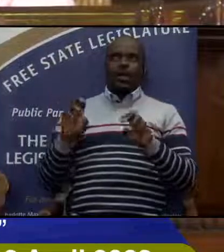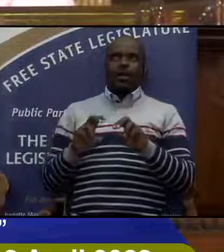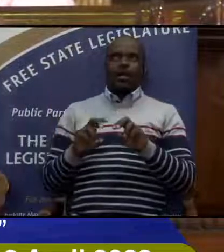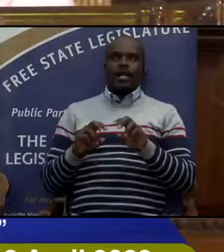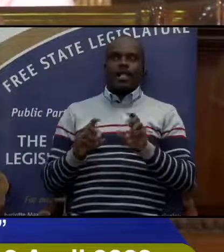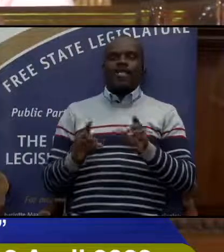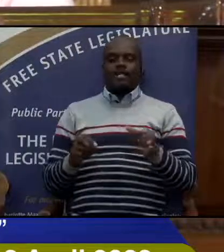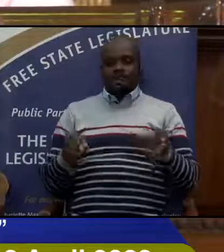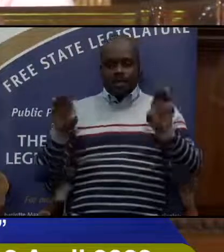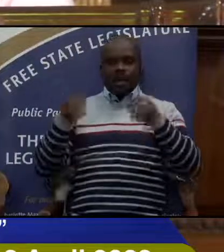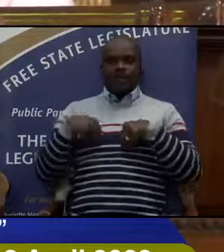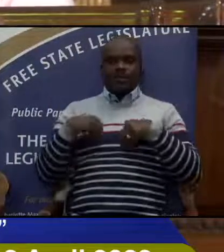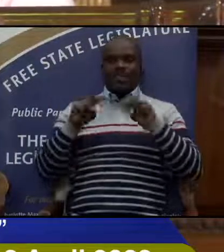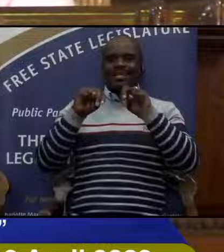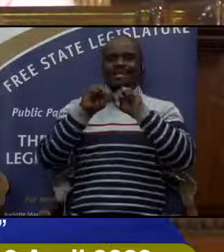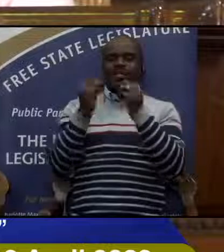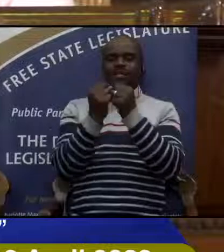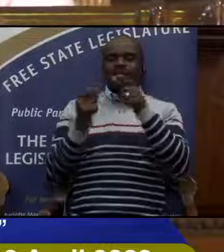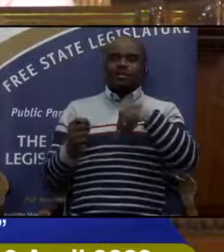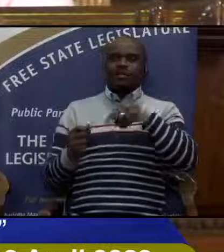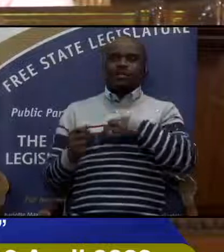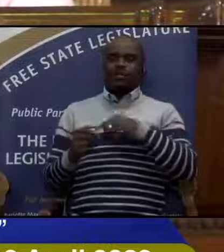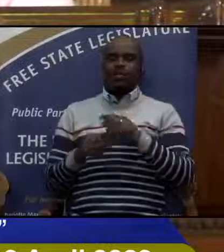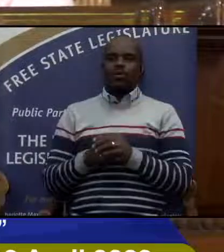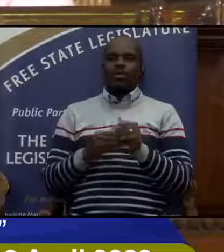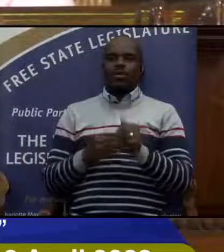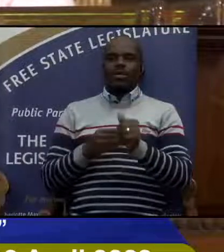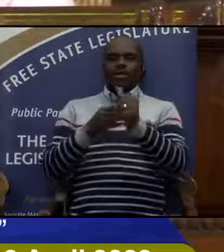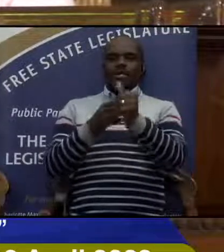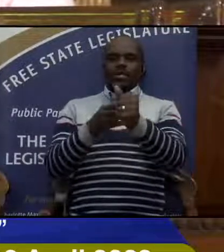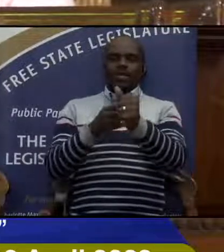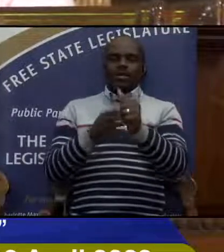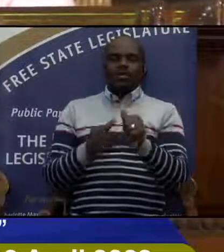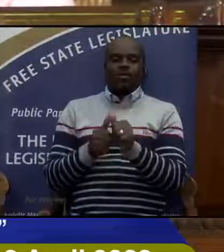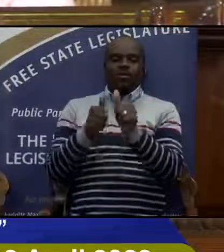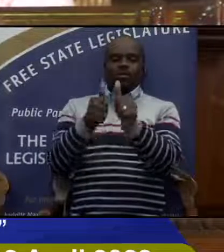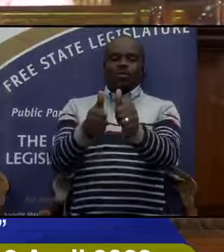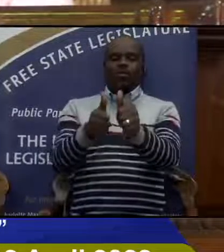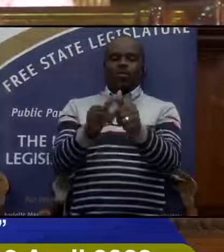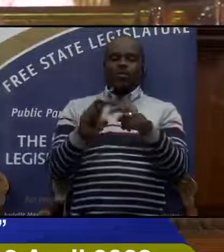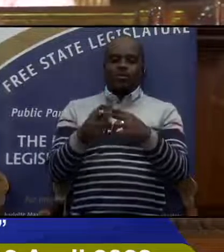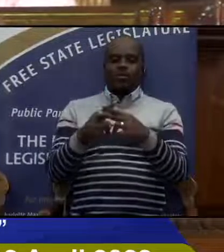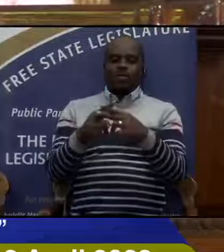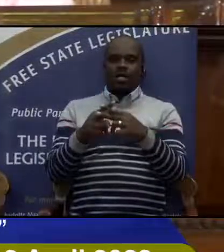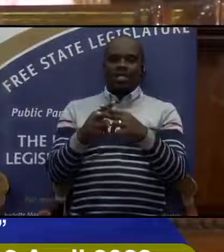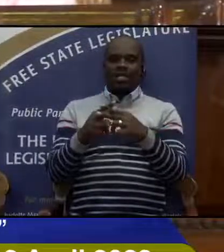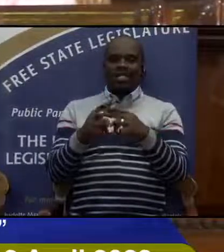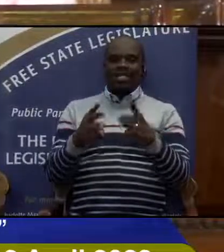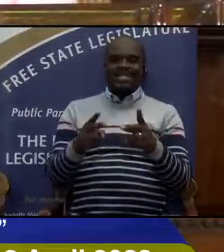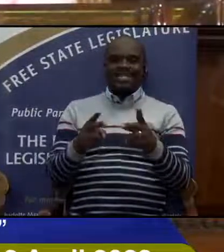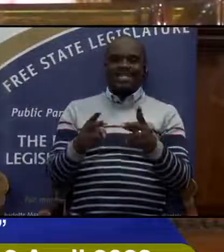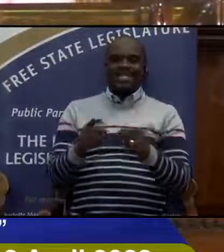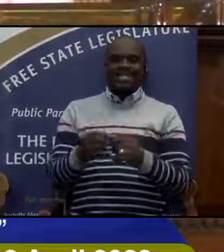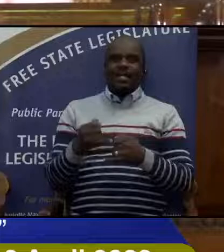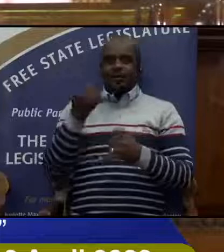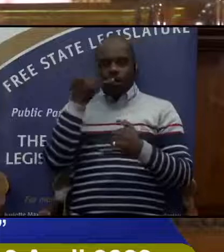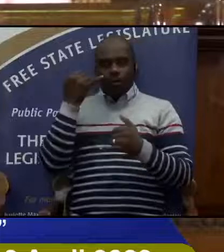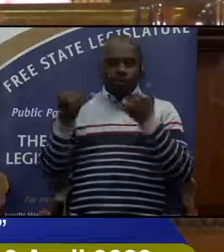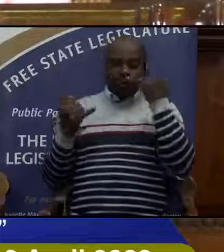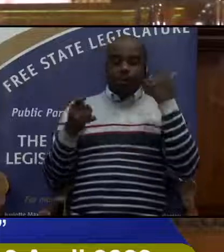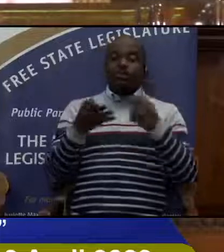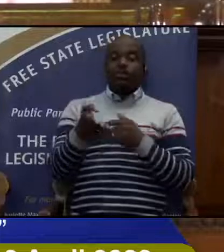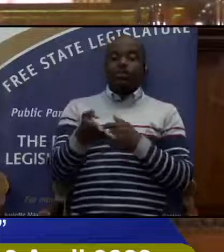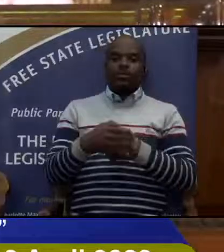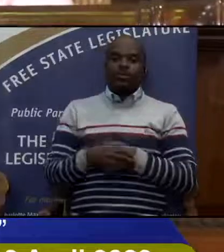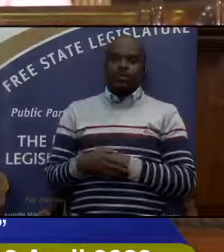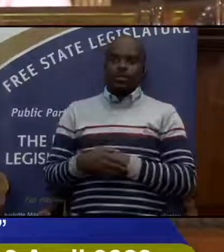Premier, in fighting discrimination and killing the stigma. We are looking forward to the endeavor